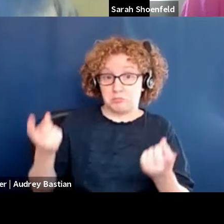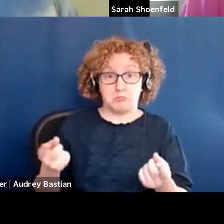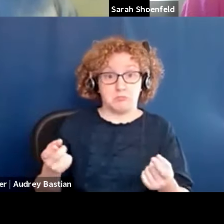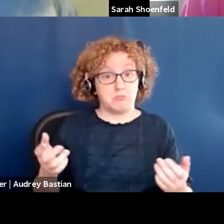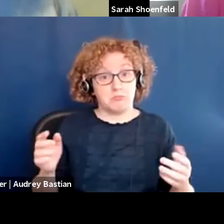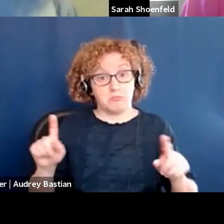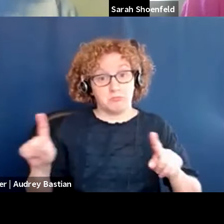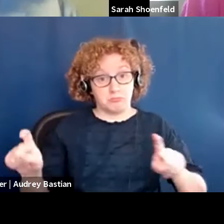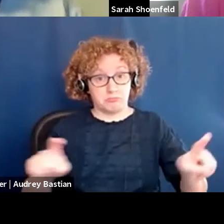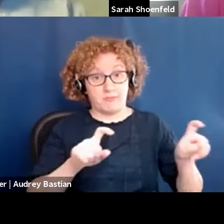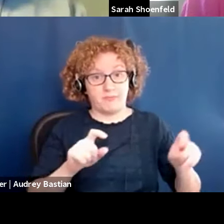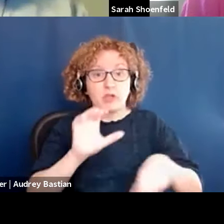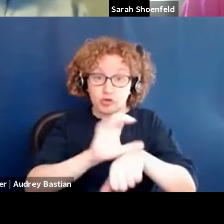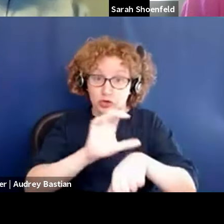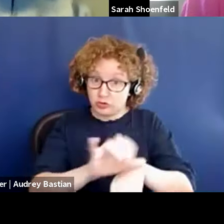And church.